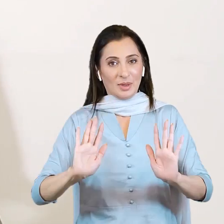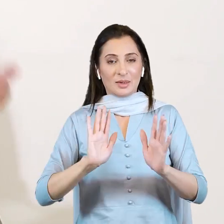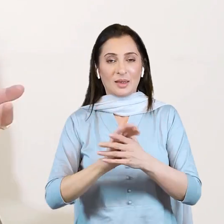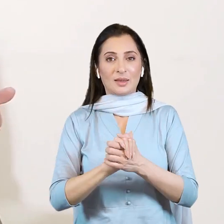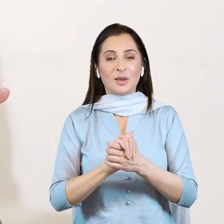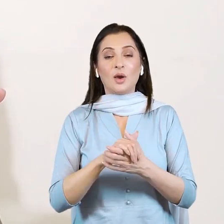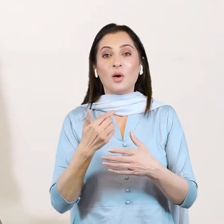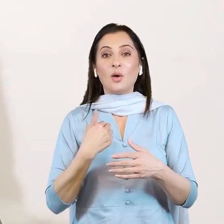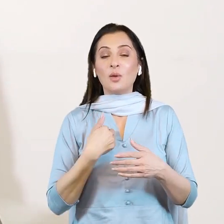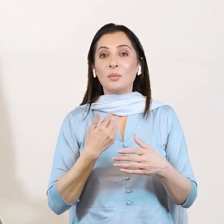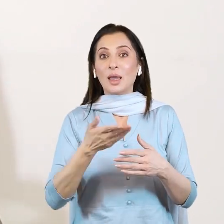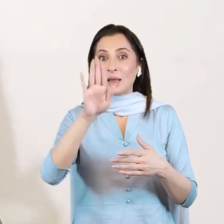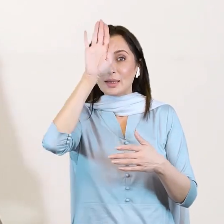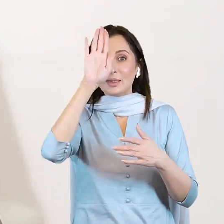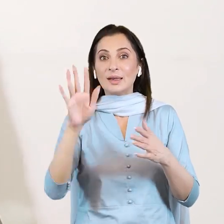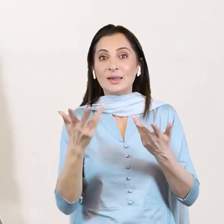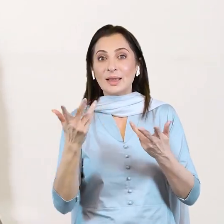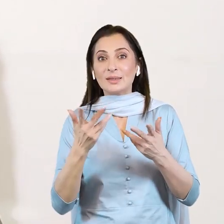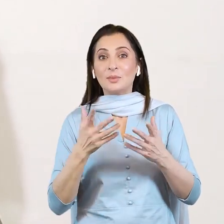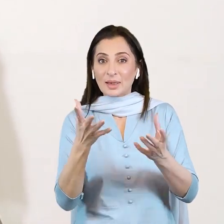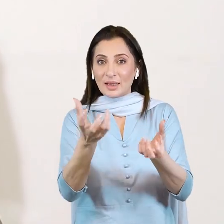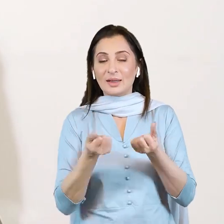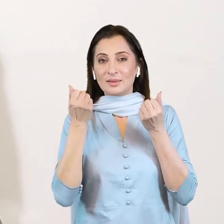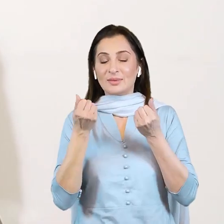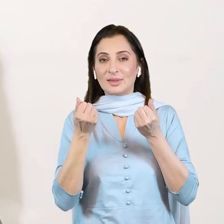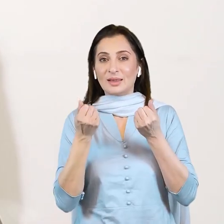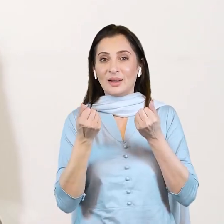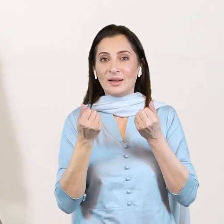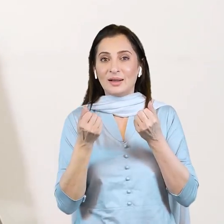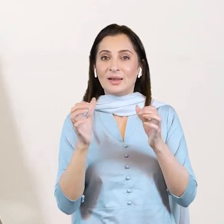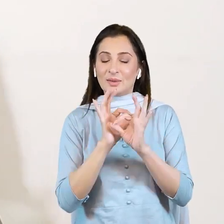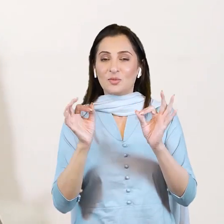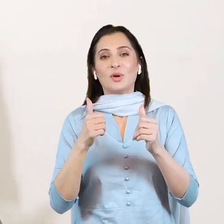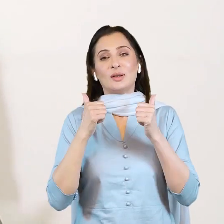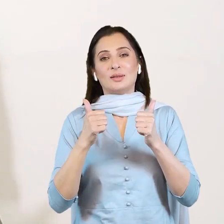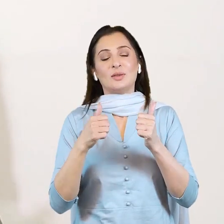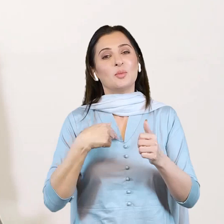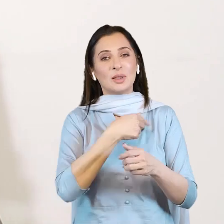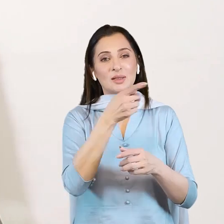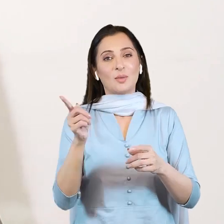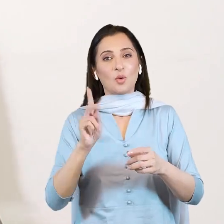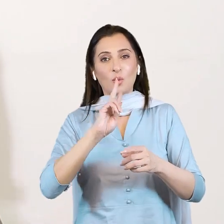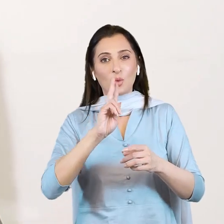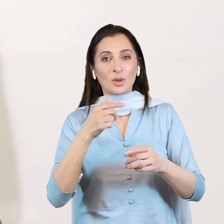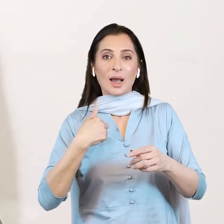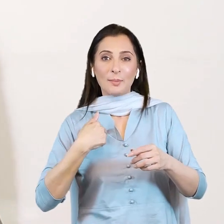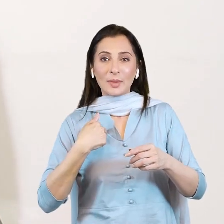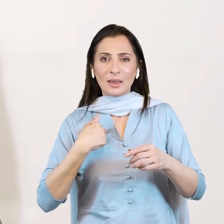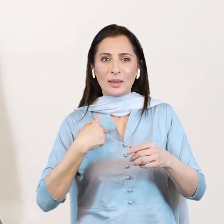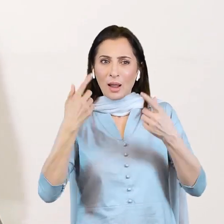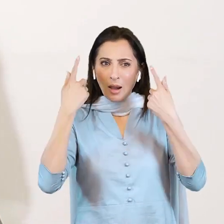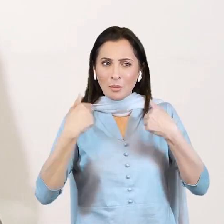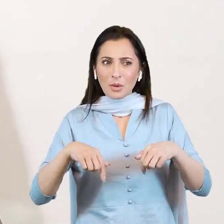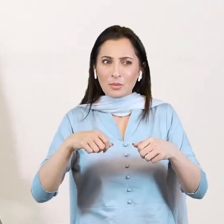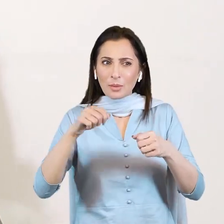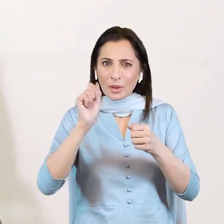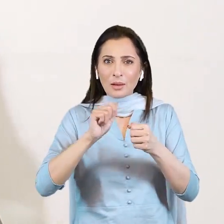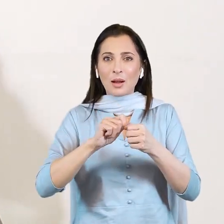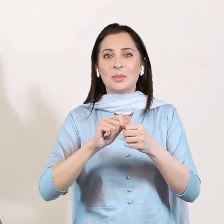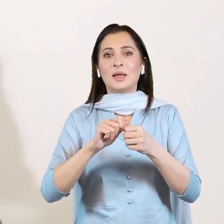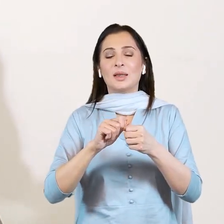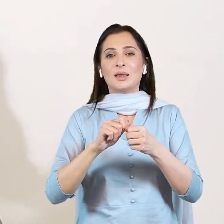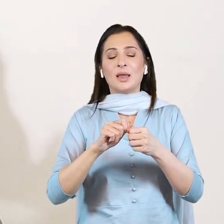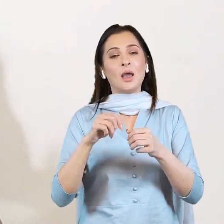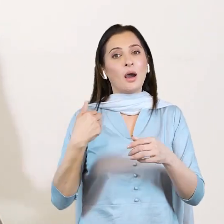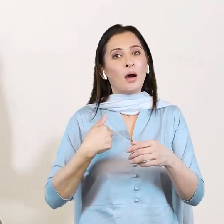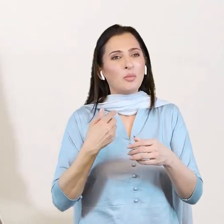the importance of being a leader and how it can help me achieve my goals. So I urge you to work on yourself. Don't wait